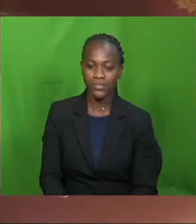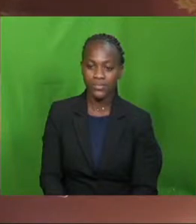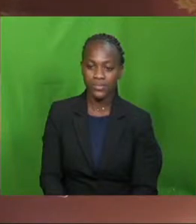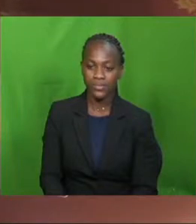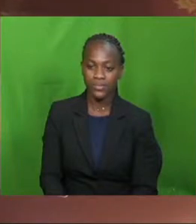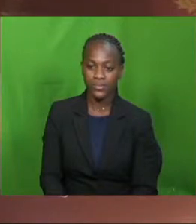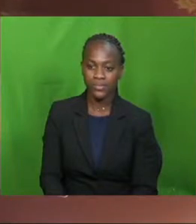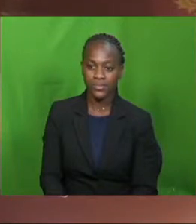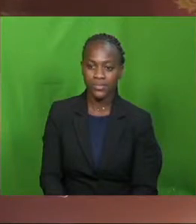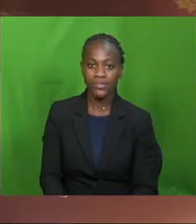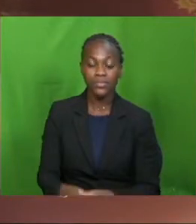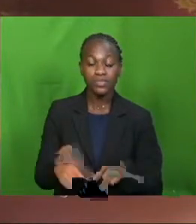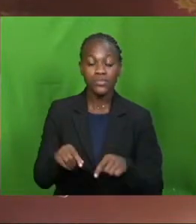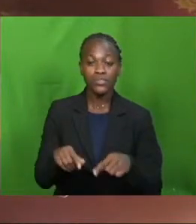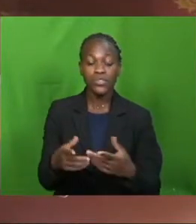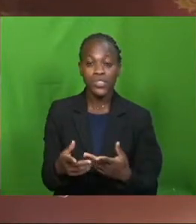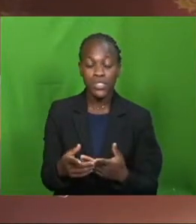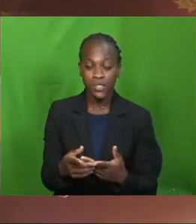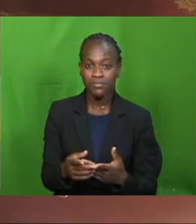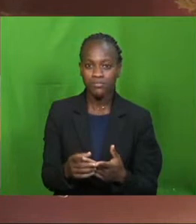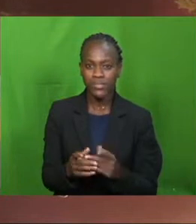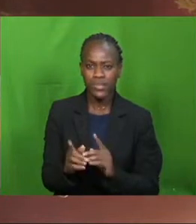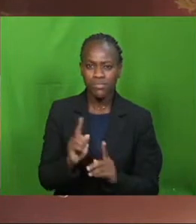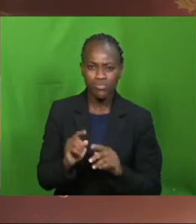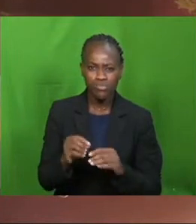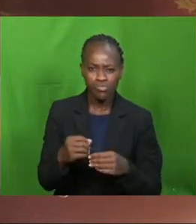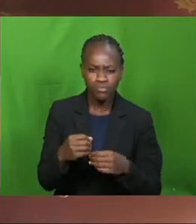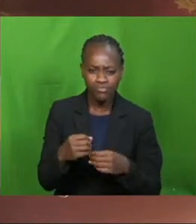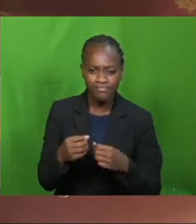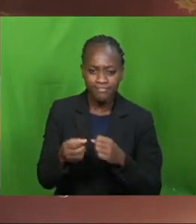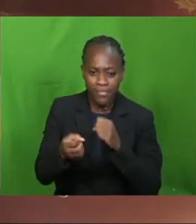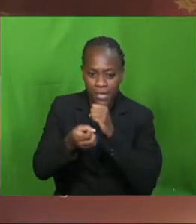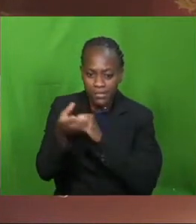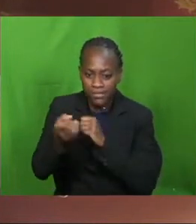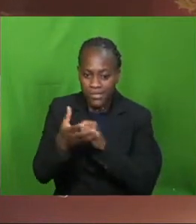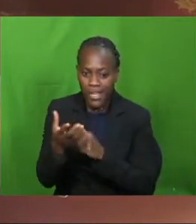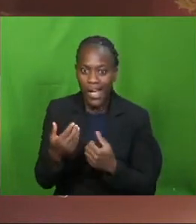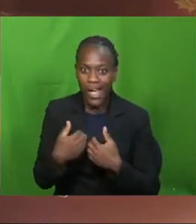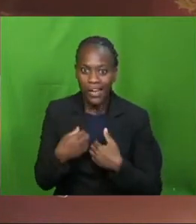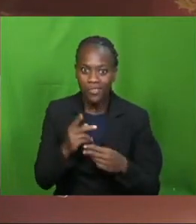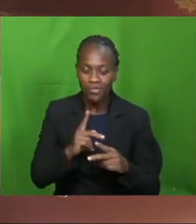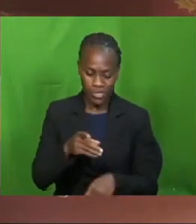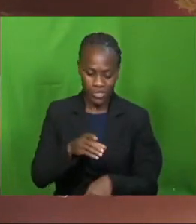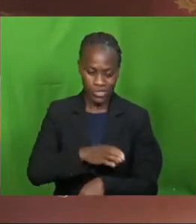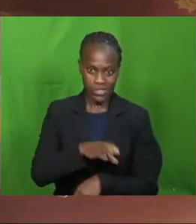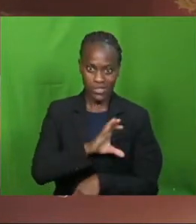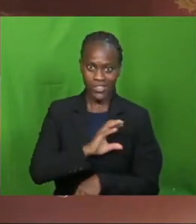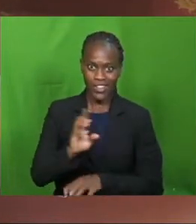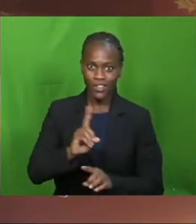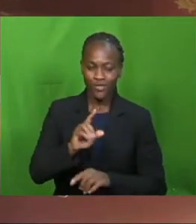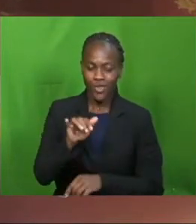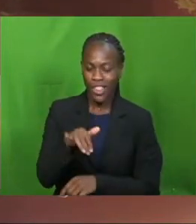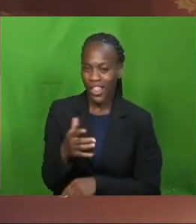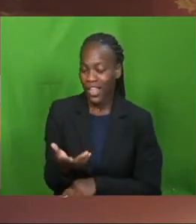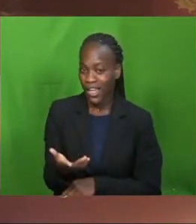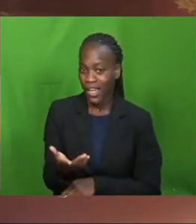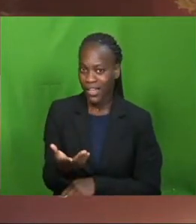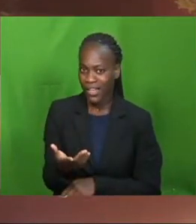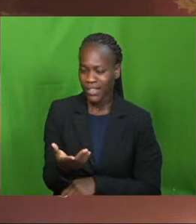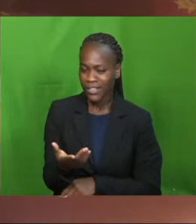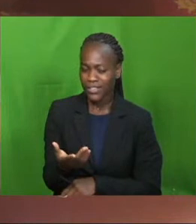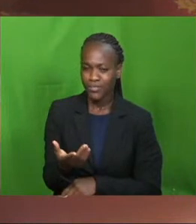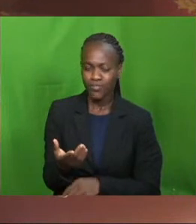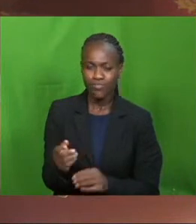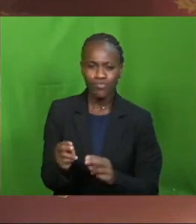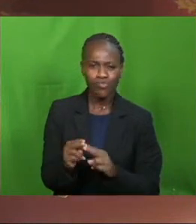Mr. Speaker, today journalism is also extended to the level where we have citizen journalists. So would the advocacy for journalists